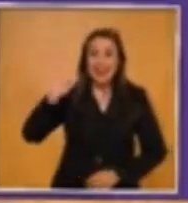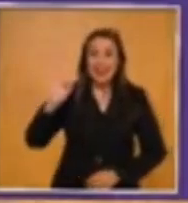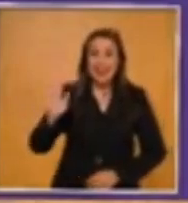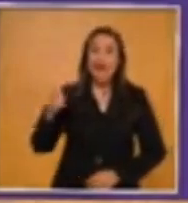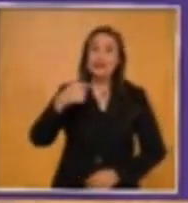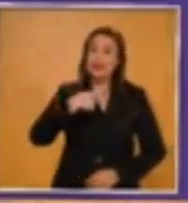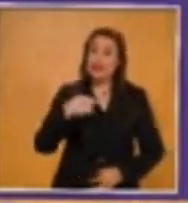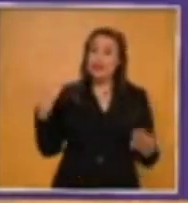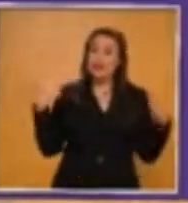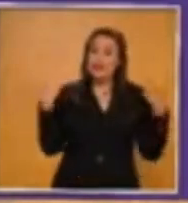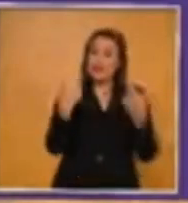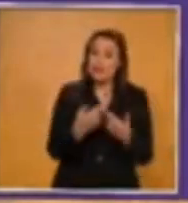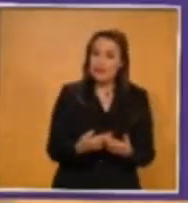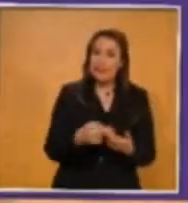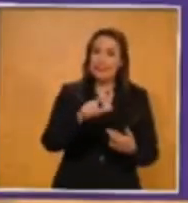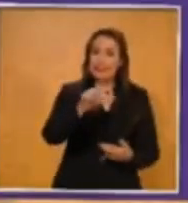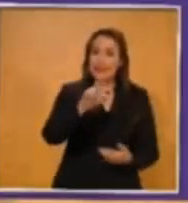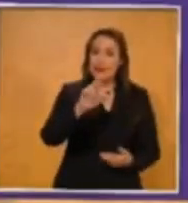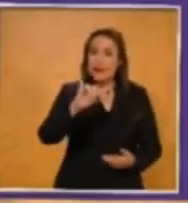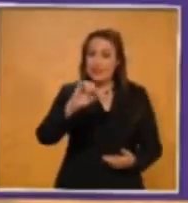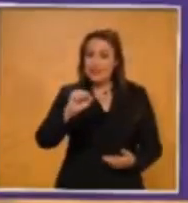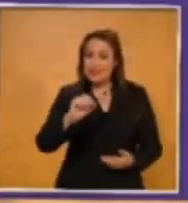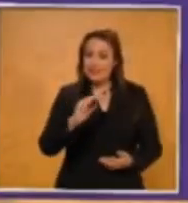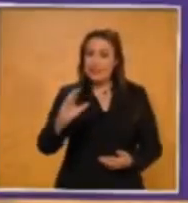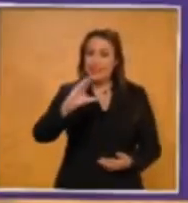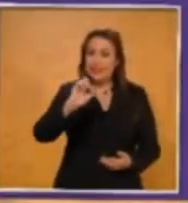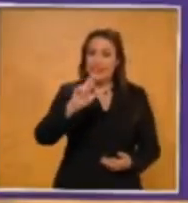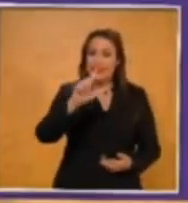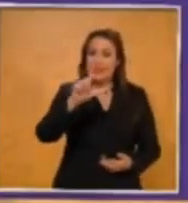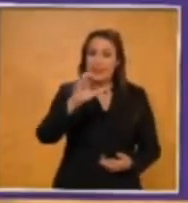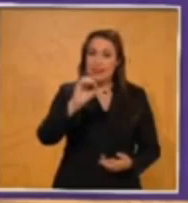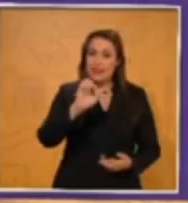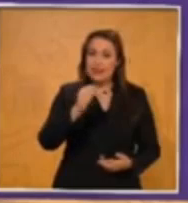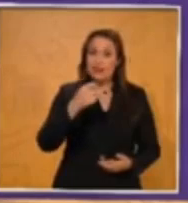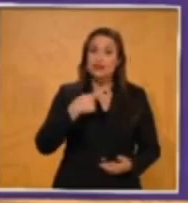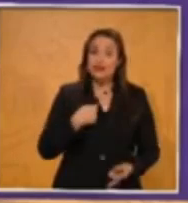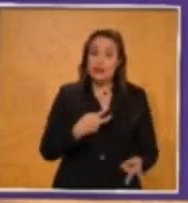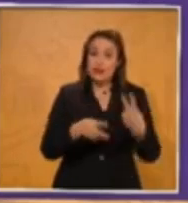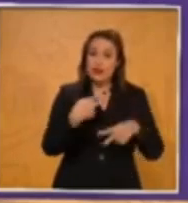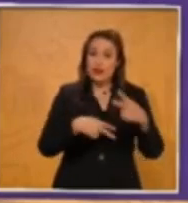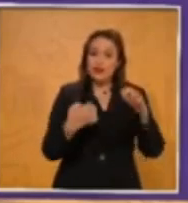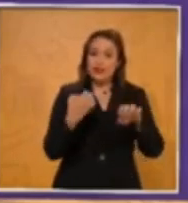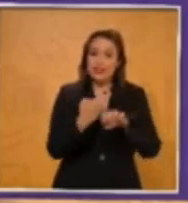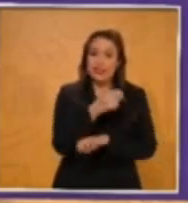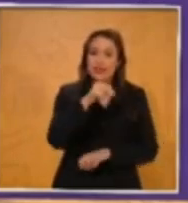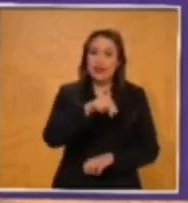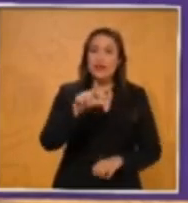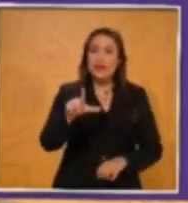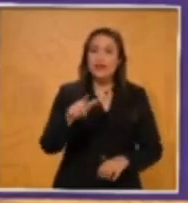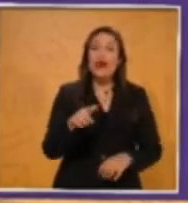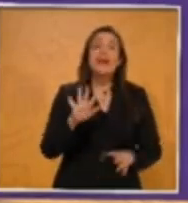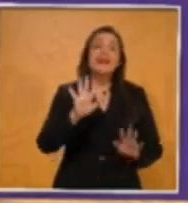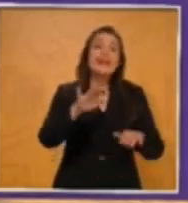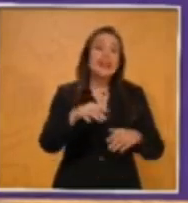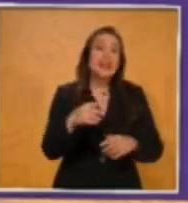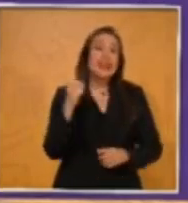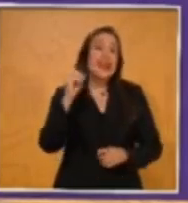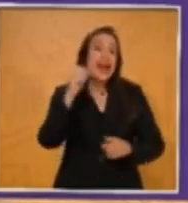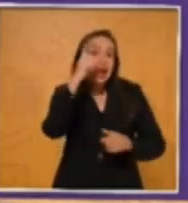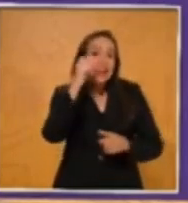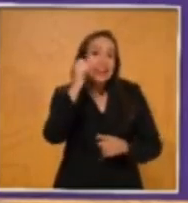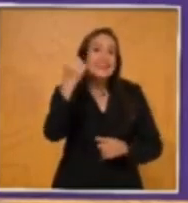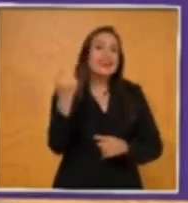I am the teacher Luis Carlos Villarreal, and I am from the state of Nuevo León. And guess what? Yeah, you're right. We're going to